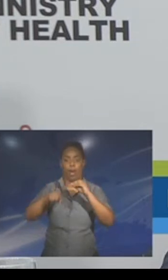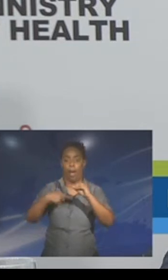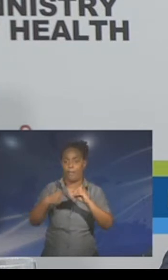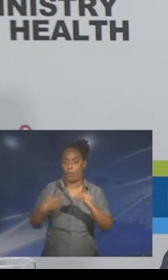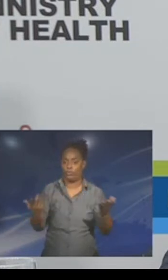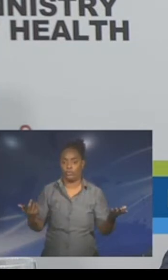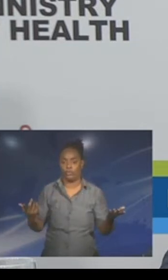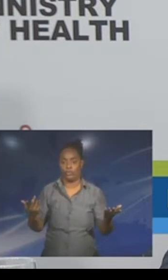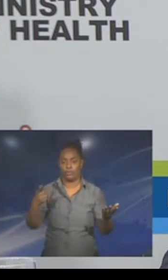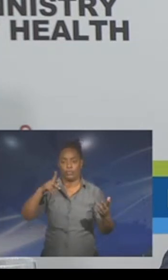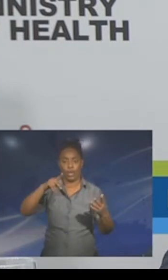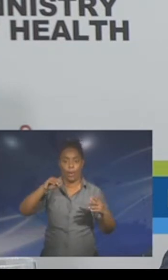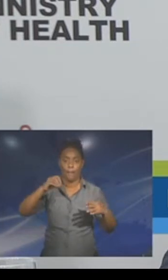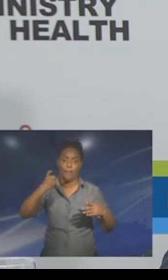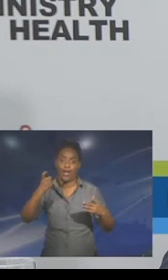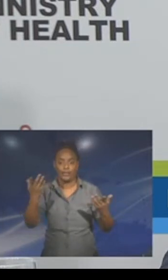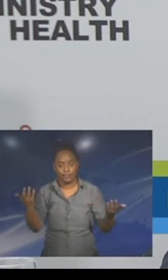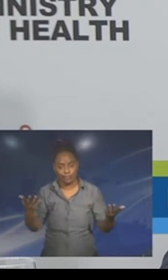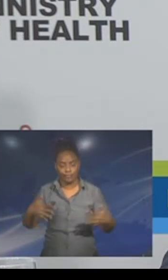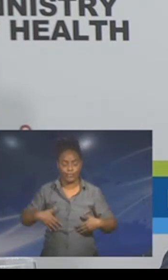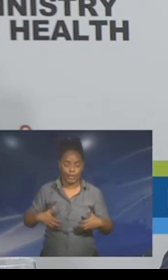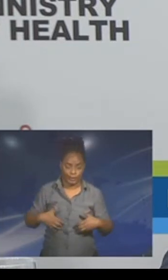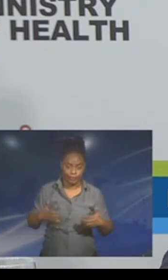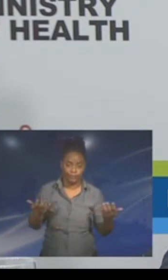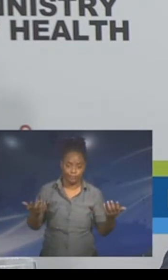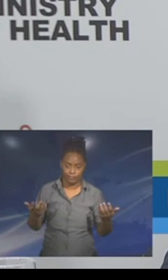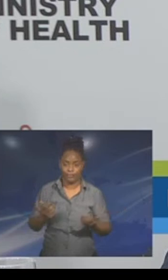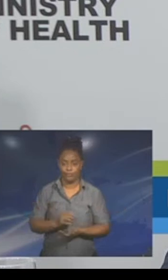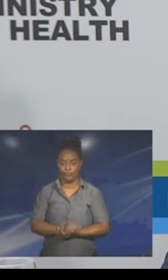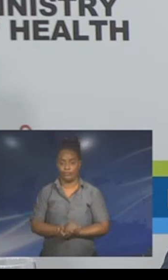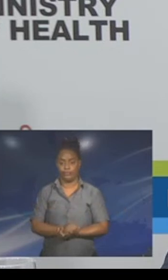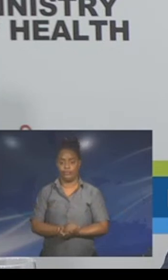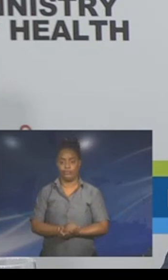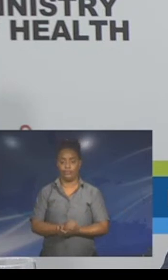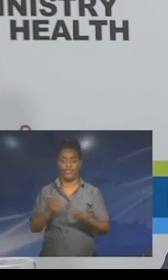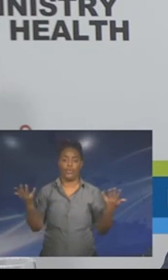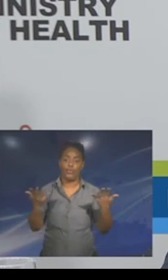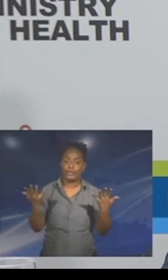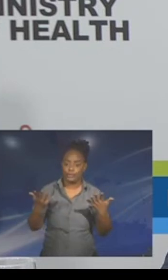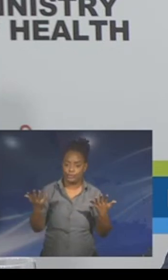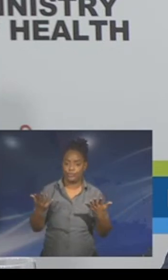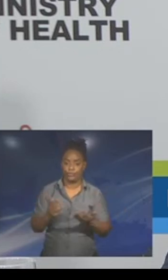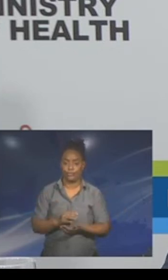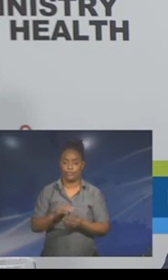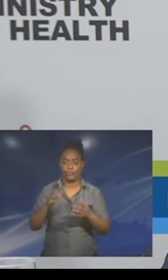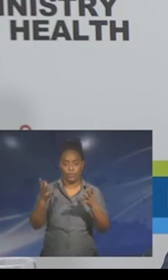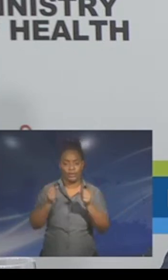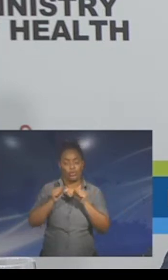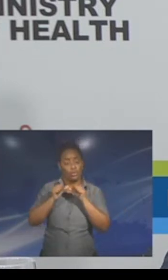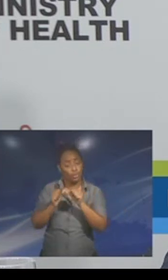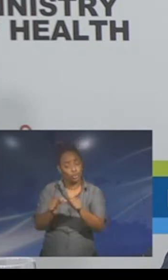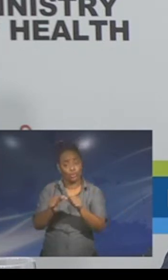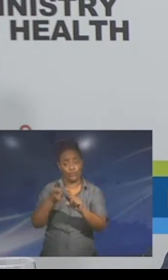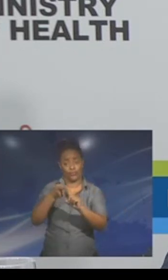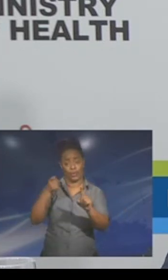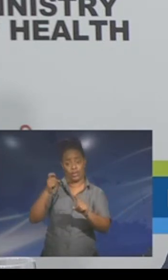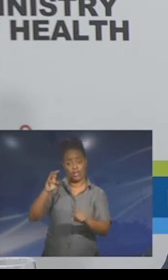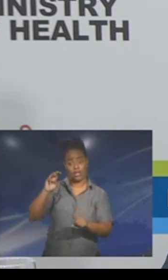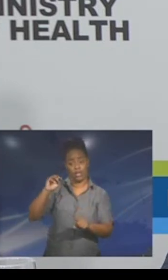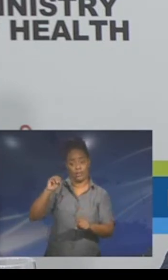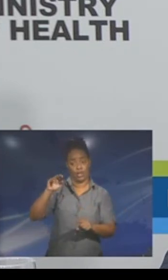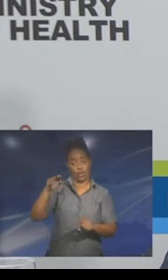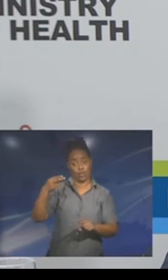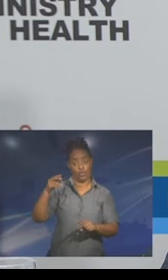about. So I would like to take off from where the Chief Medical Officer would have